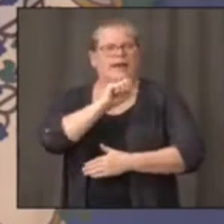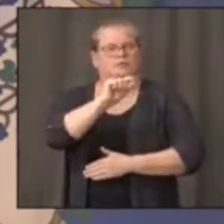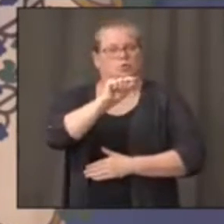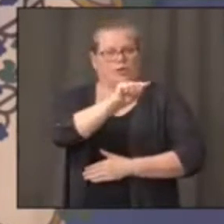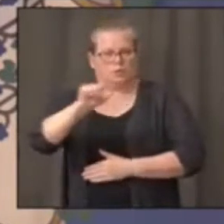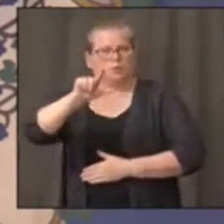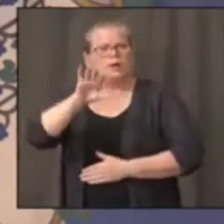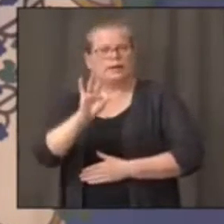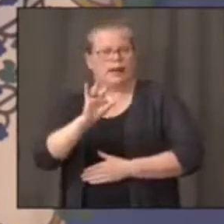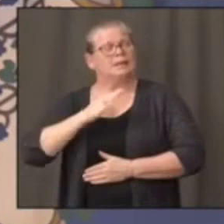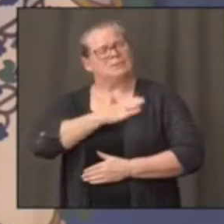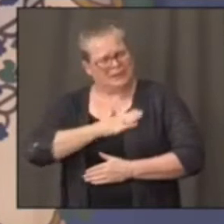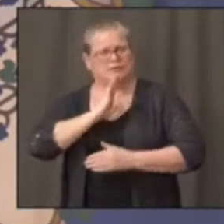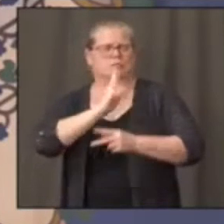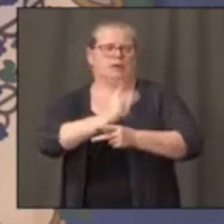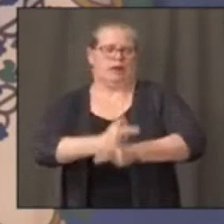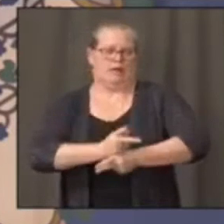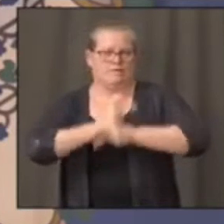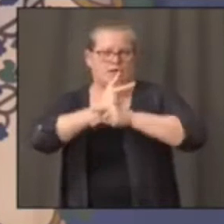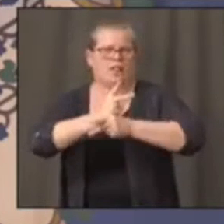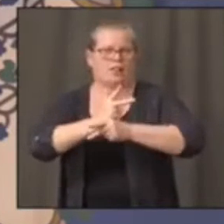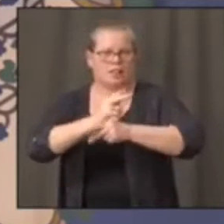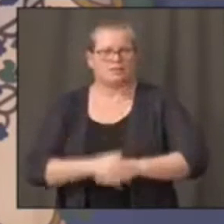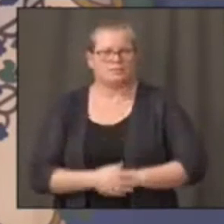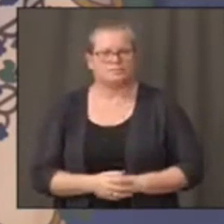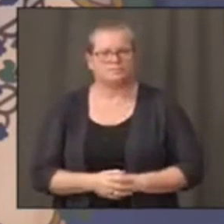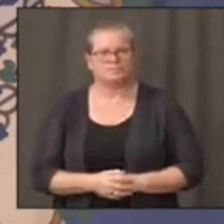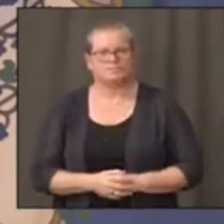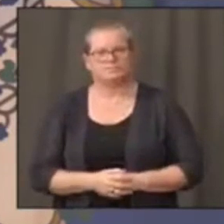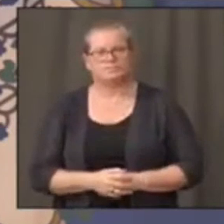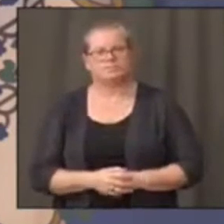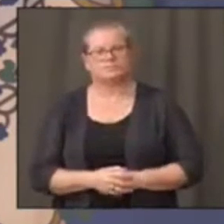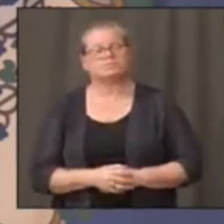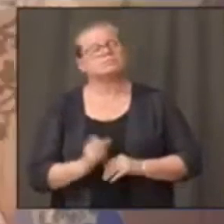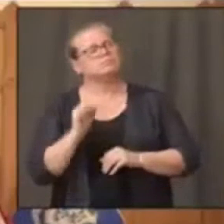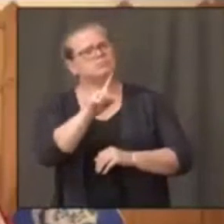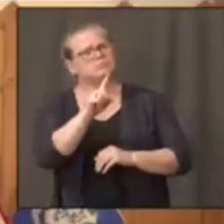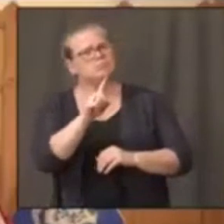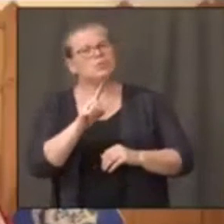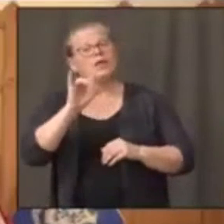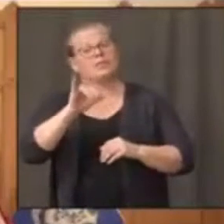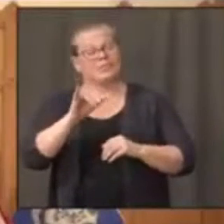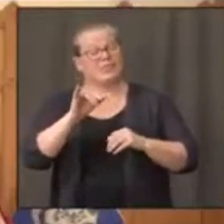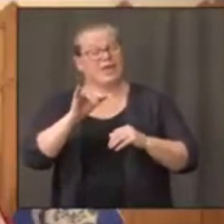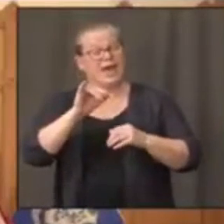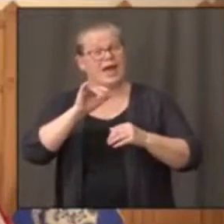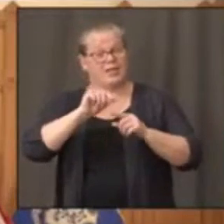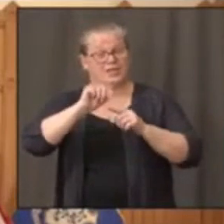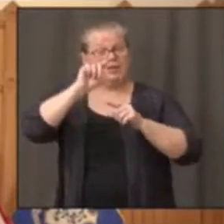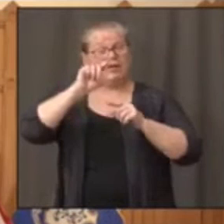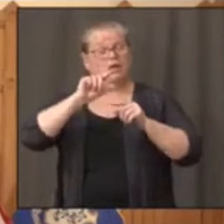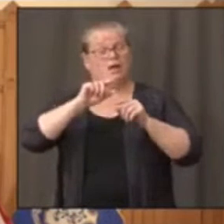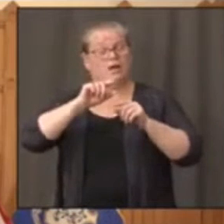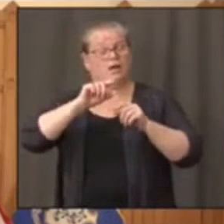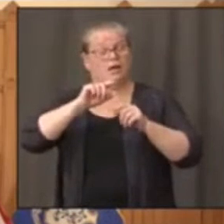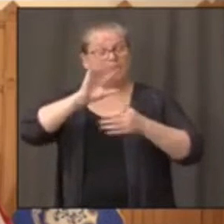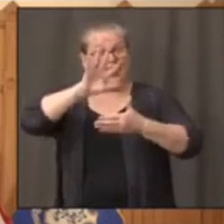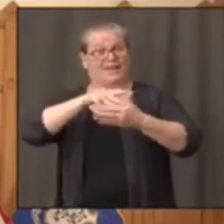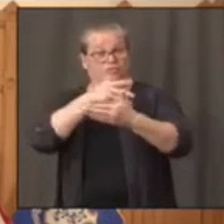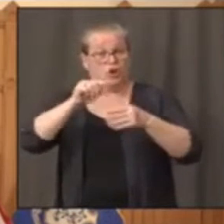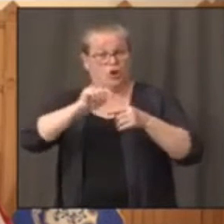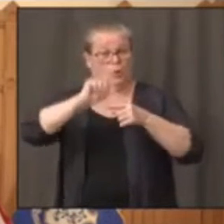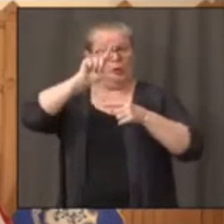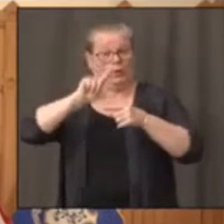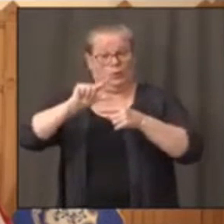And then also in that chart, we saw that the second age group for new cases is 30 to 39. And